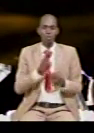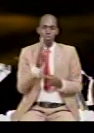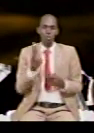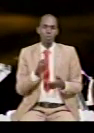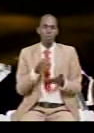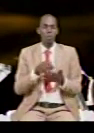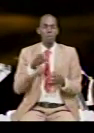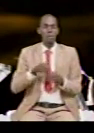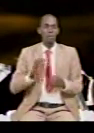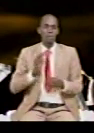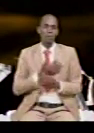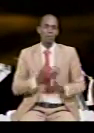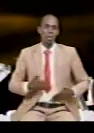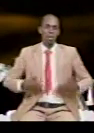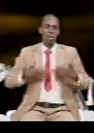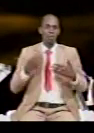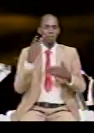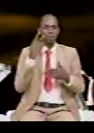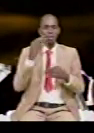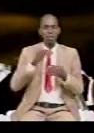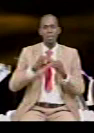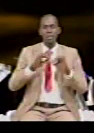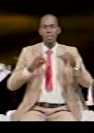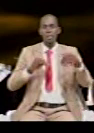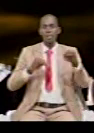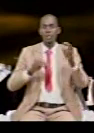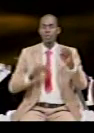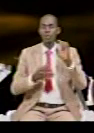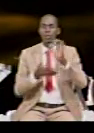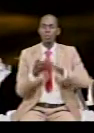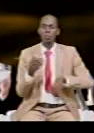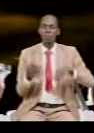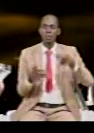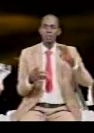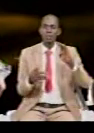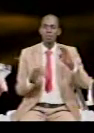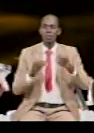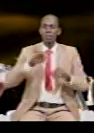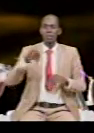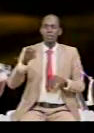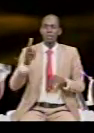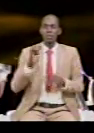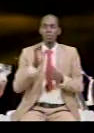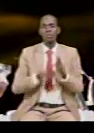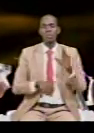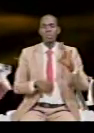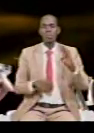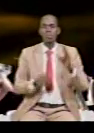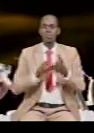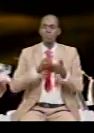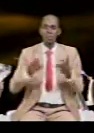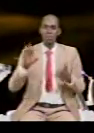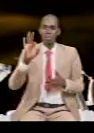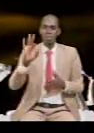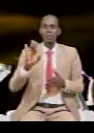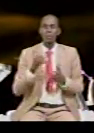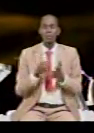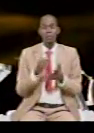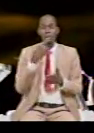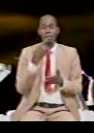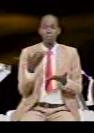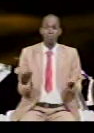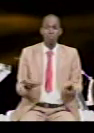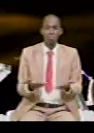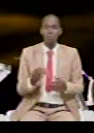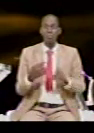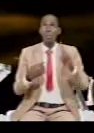chapter 17, John chapter 17, in reading from verse 9, it says, I